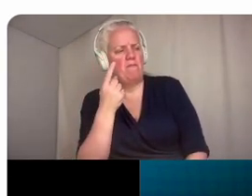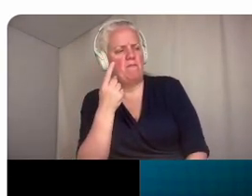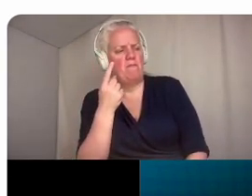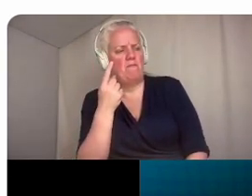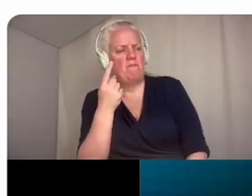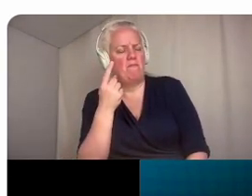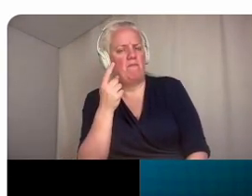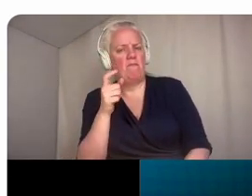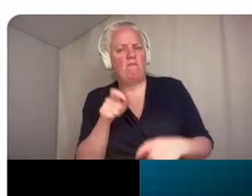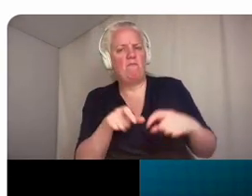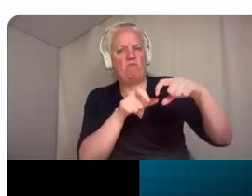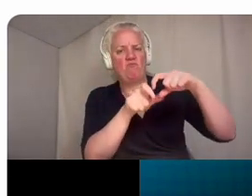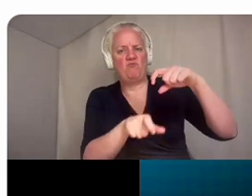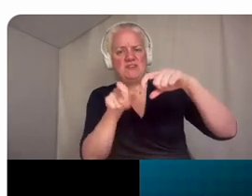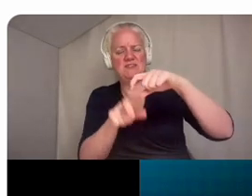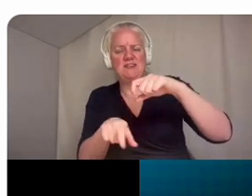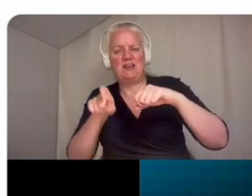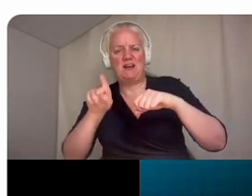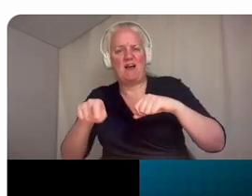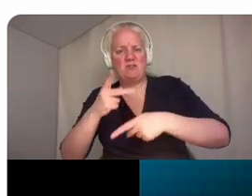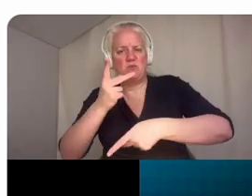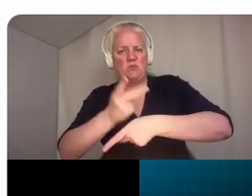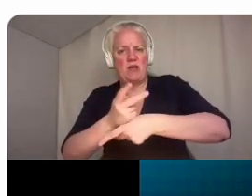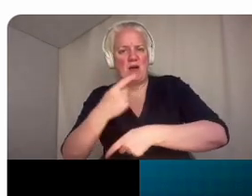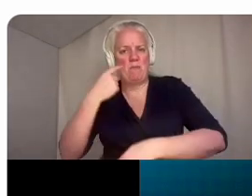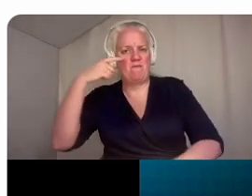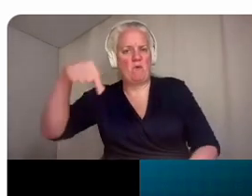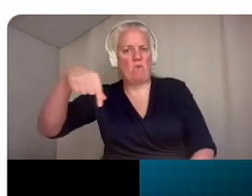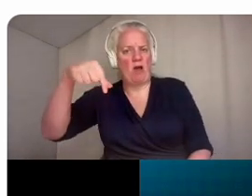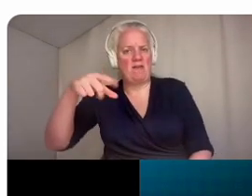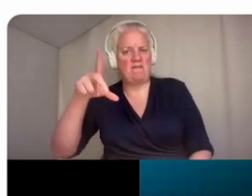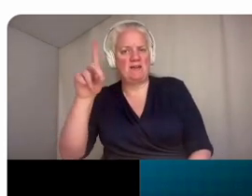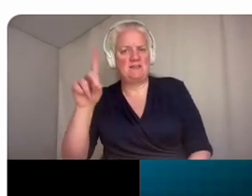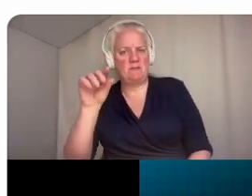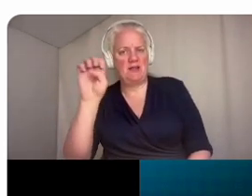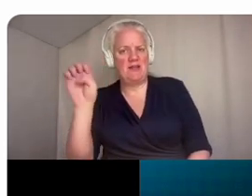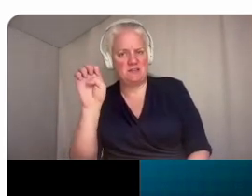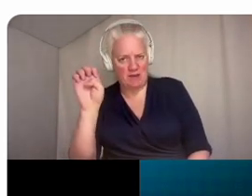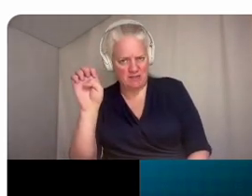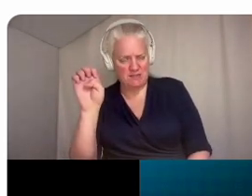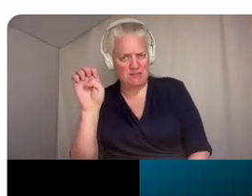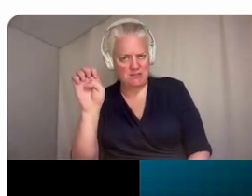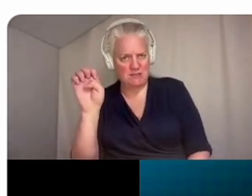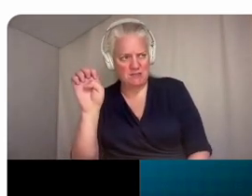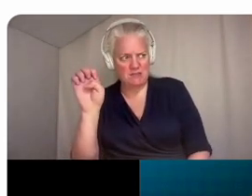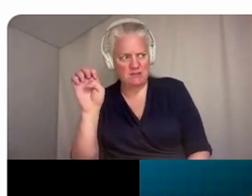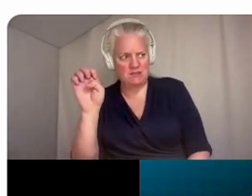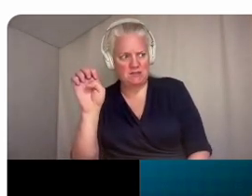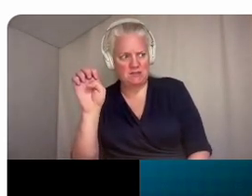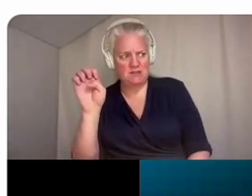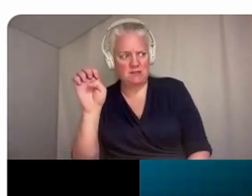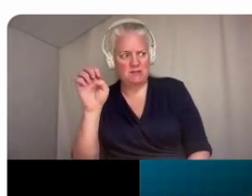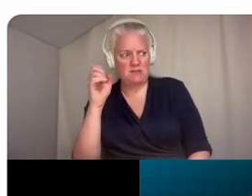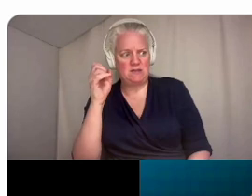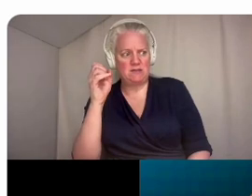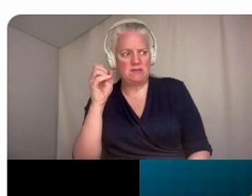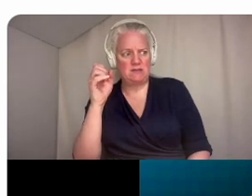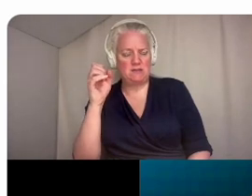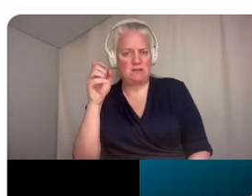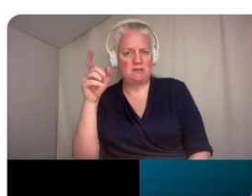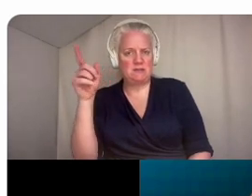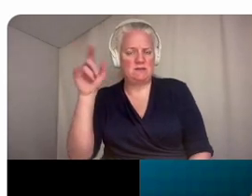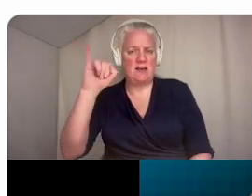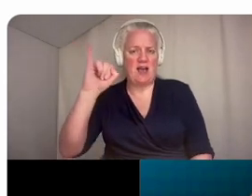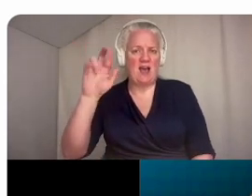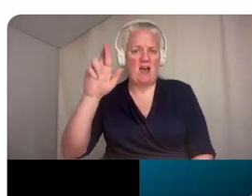to be kept for any qualified disability expenses. And they wondered if there were any audits conducted by the